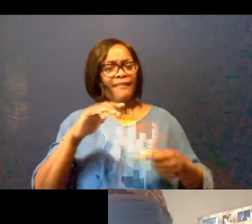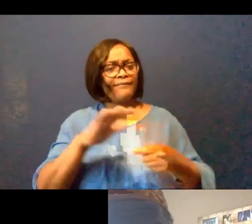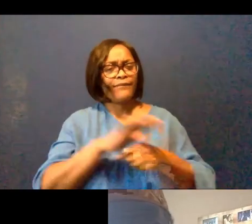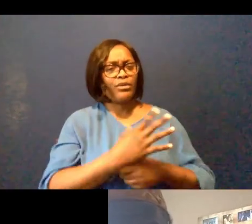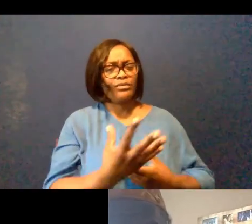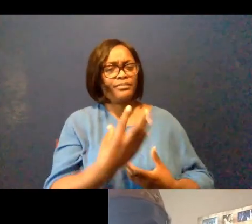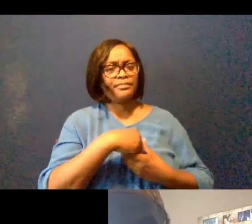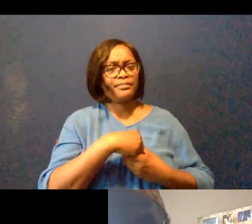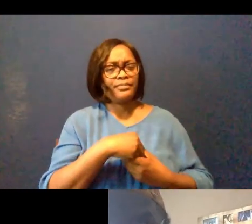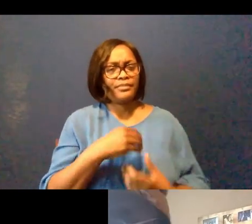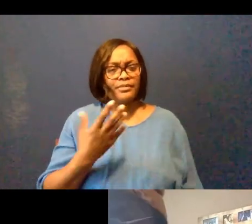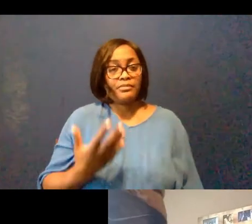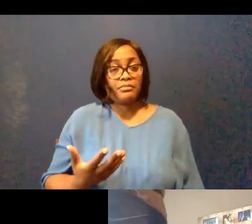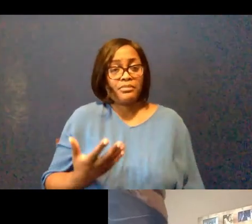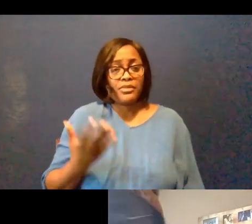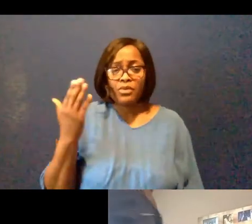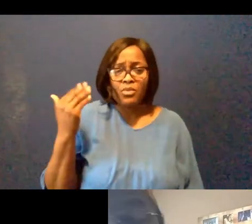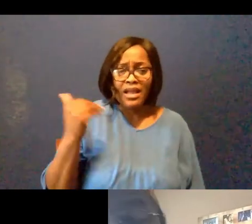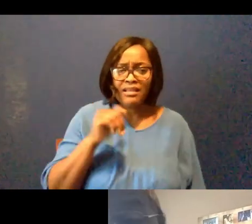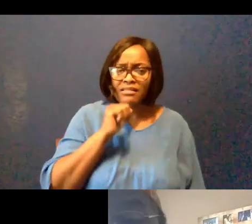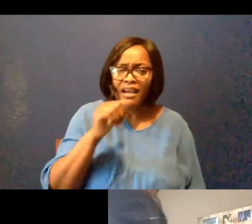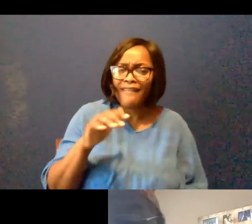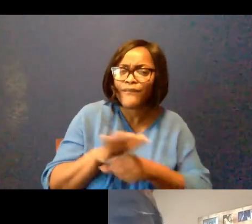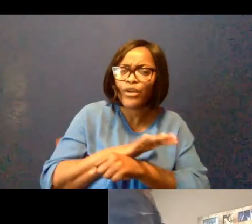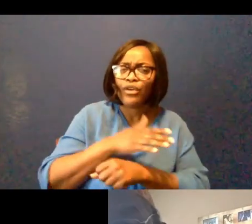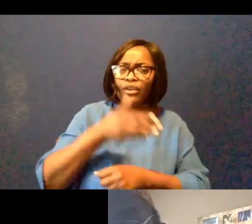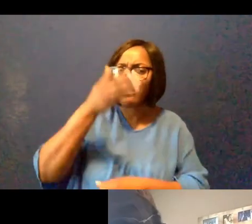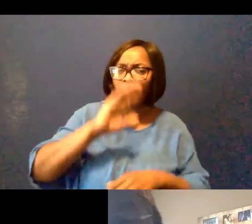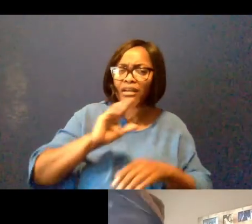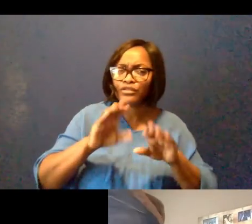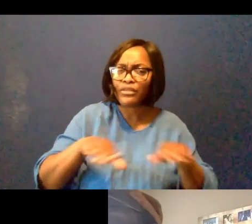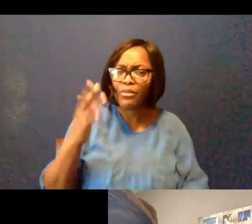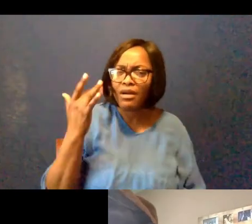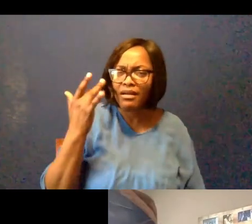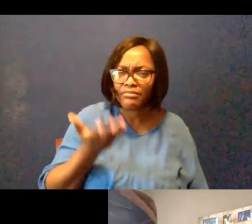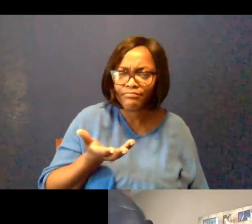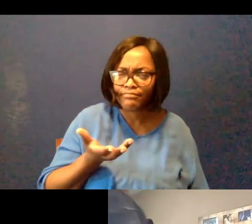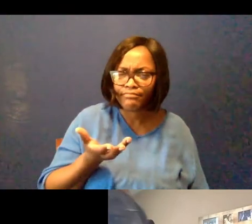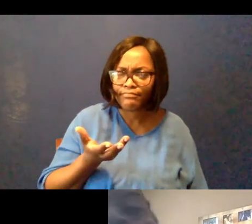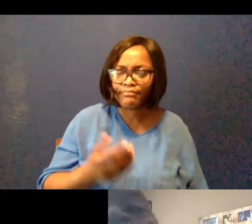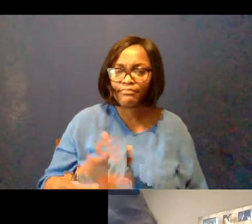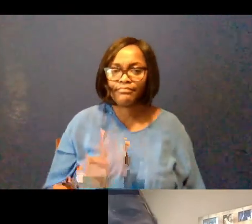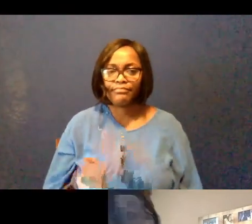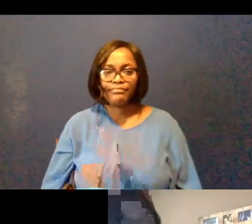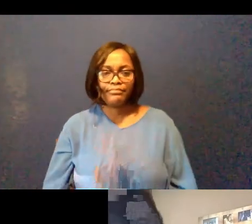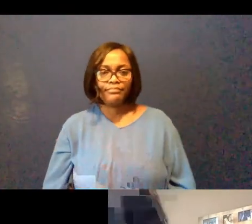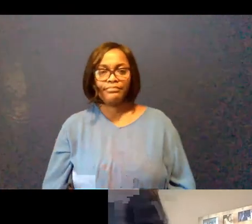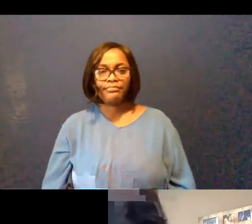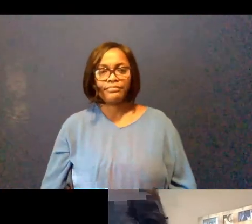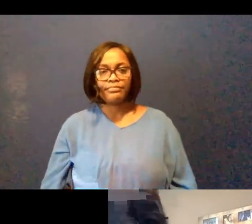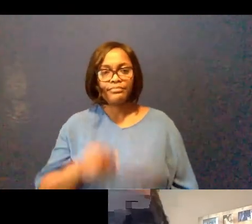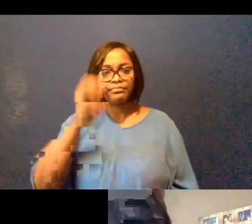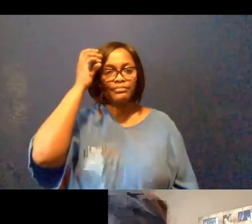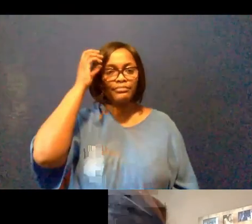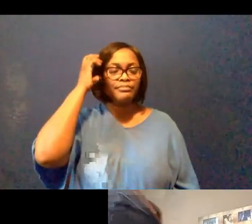And Reverend, please let me know if you need me to repeat the question. Thank you. Hang on a minute while we